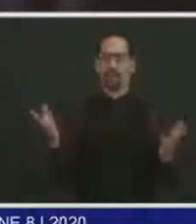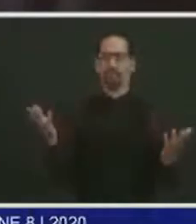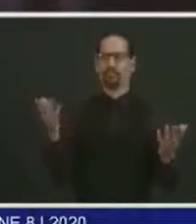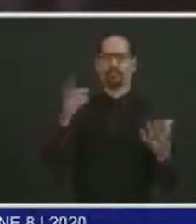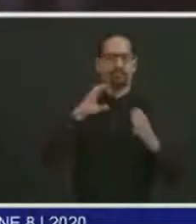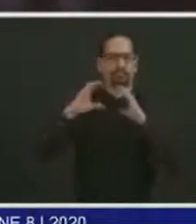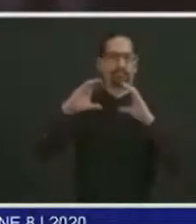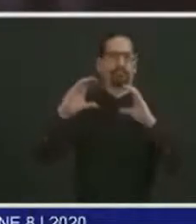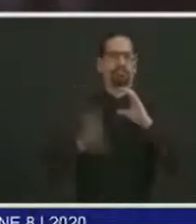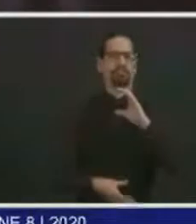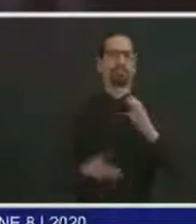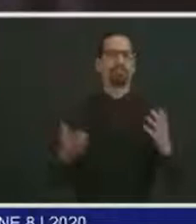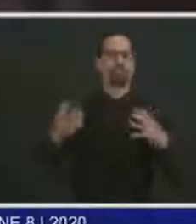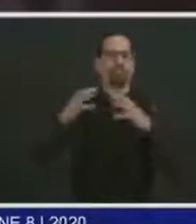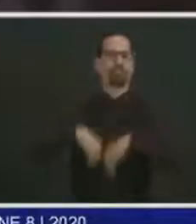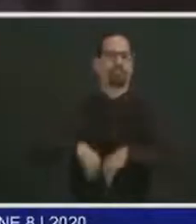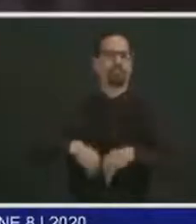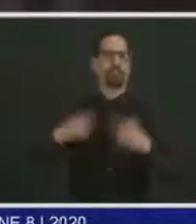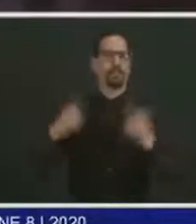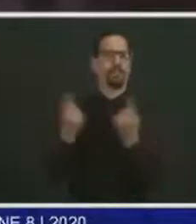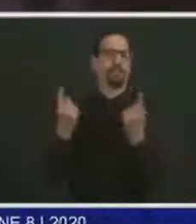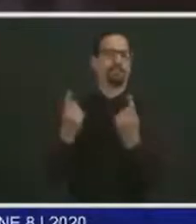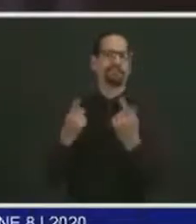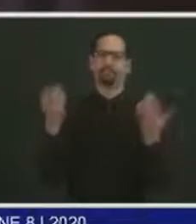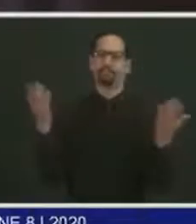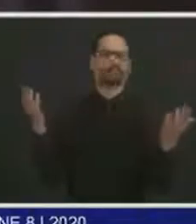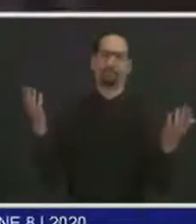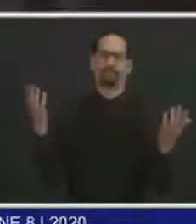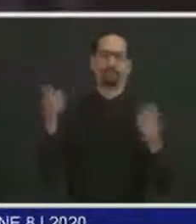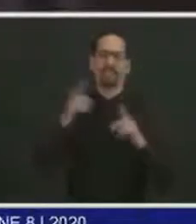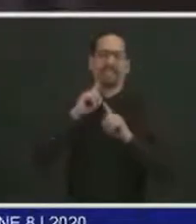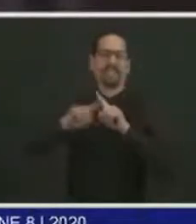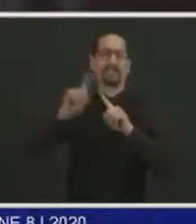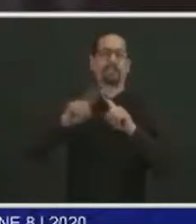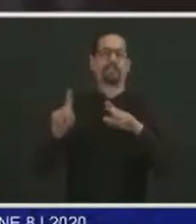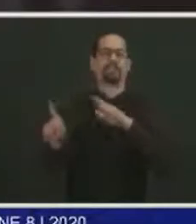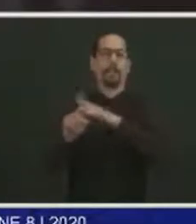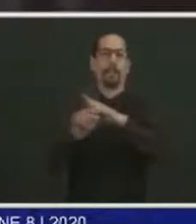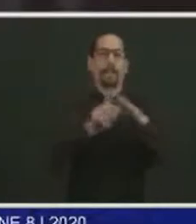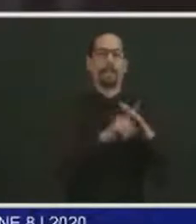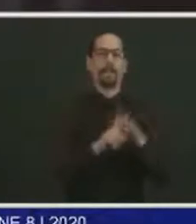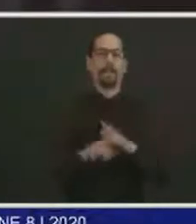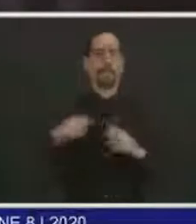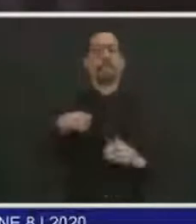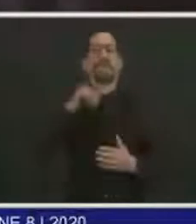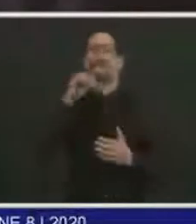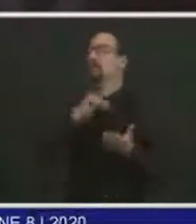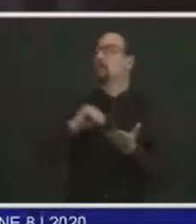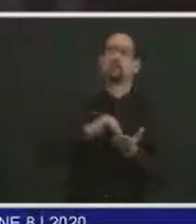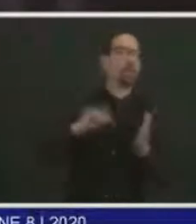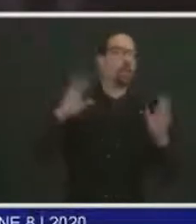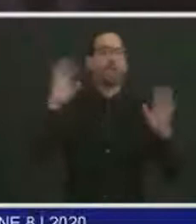and fast. There's thousands of different scenarios. It's not an excuse. But Commerce is the one that is